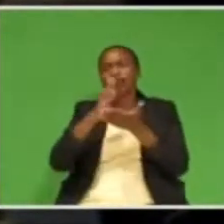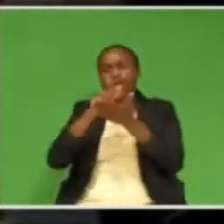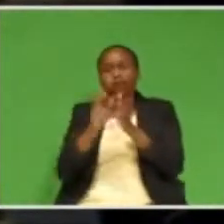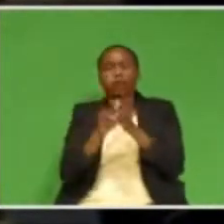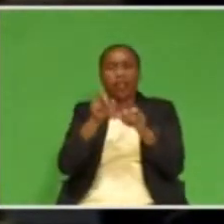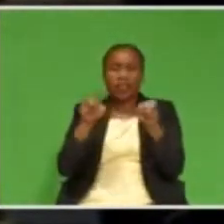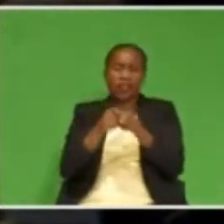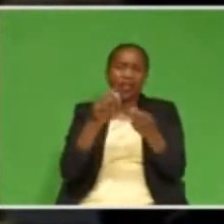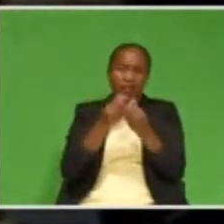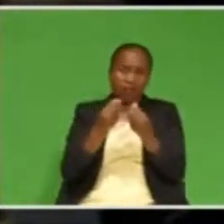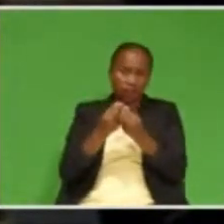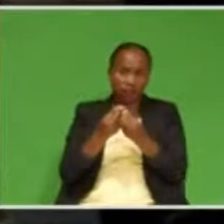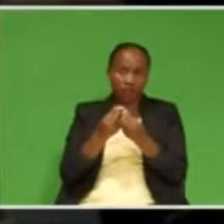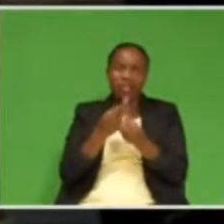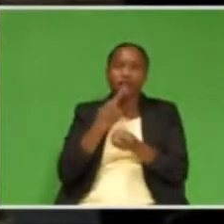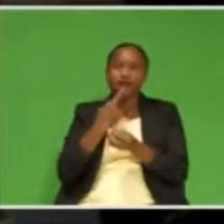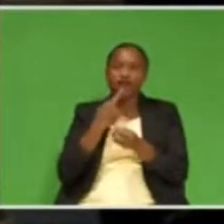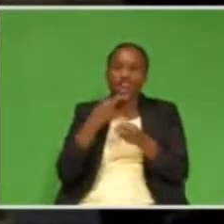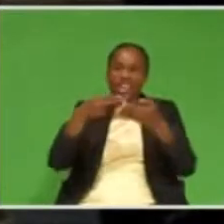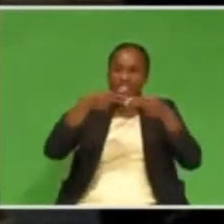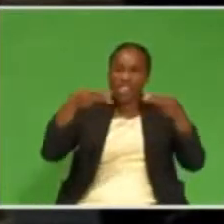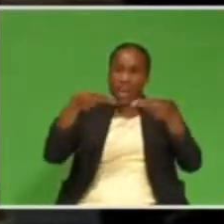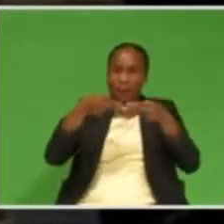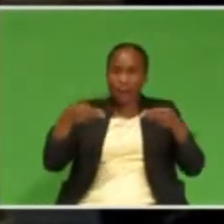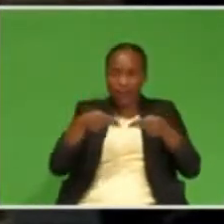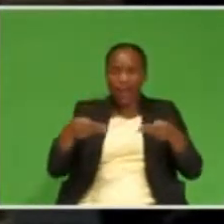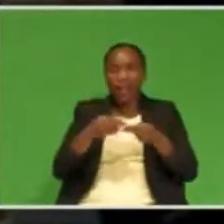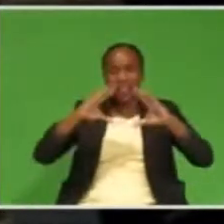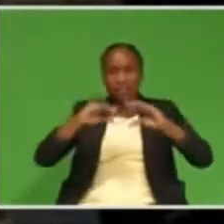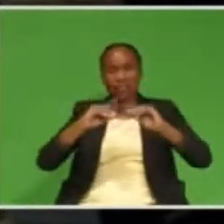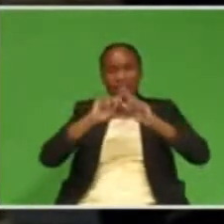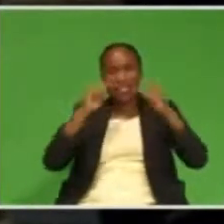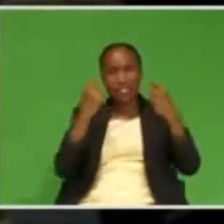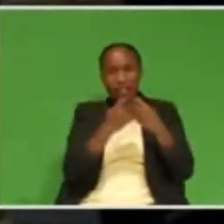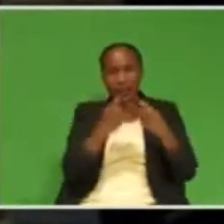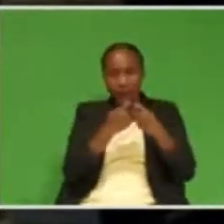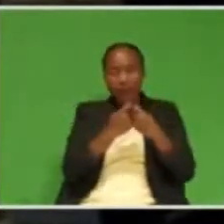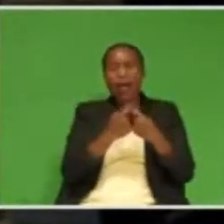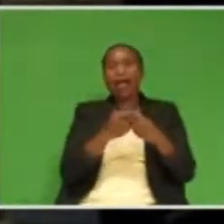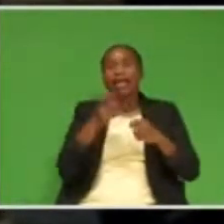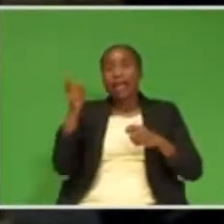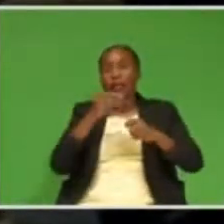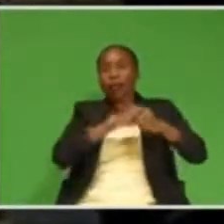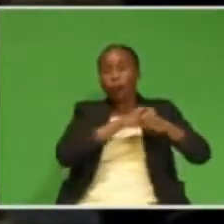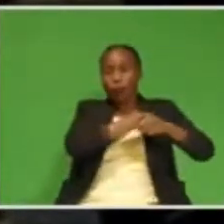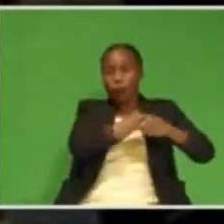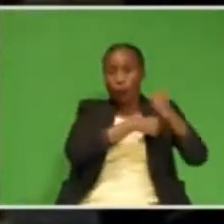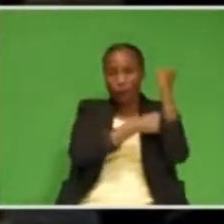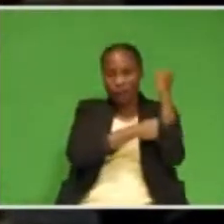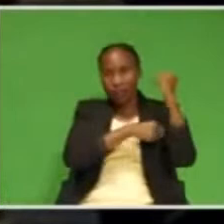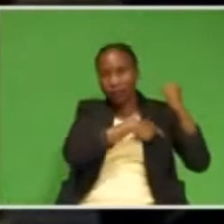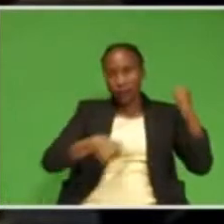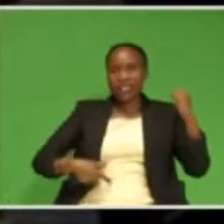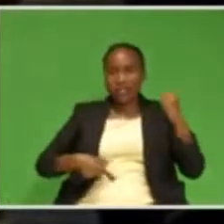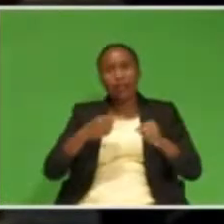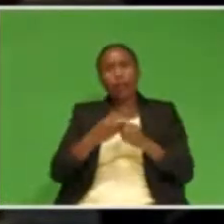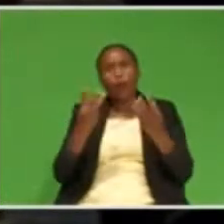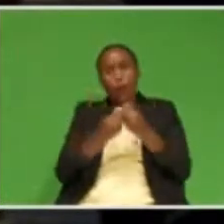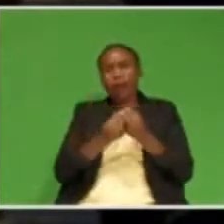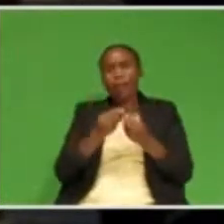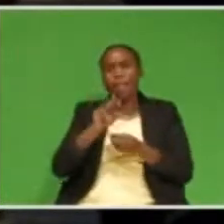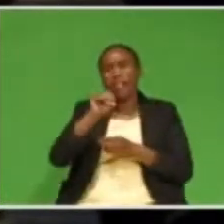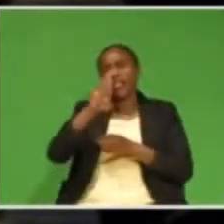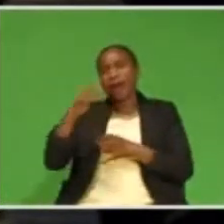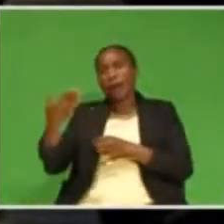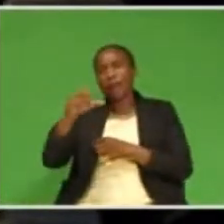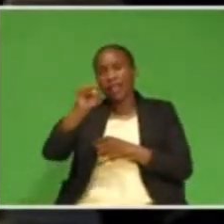The red tape reduction team in the presidency under Mr. Sipho Nkosi has been working with various departments to make